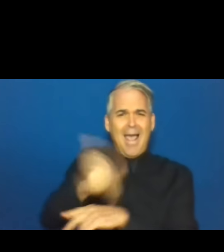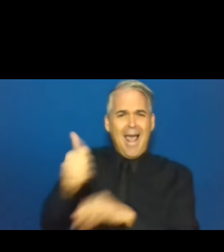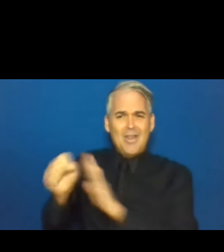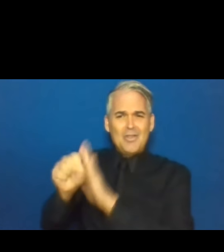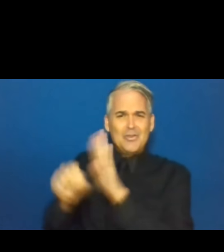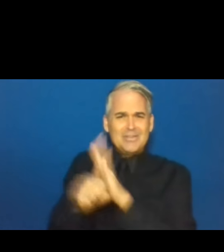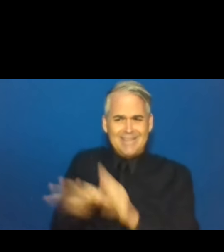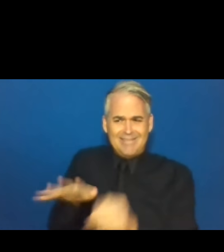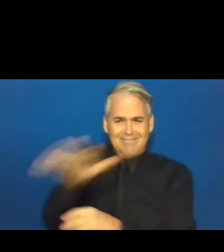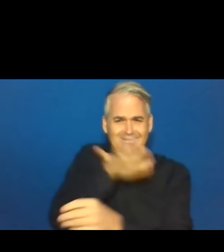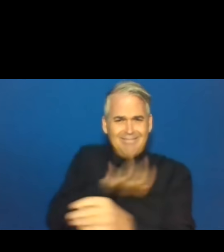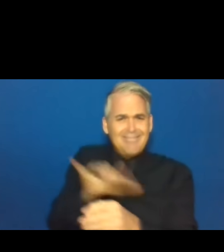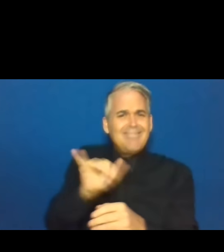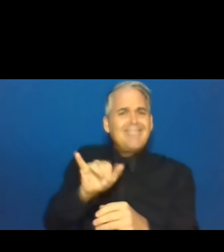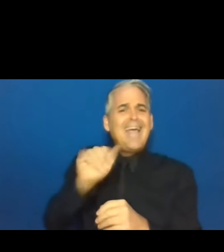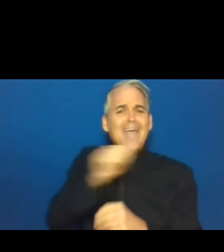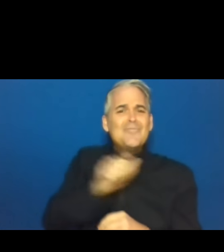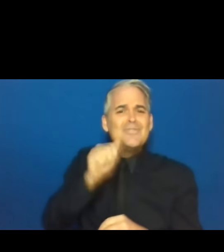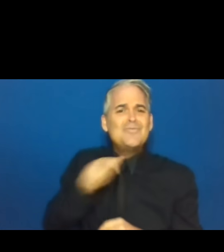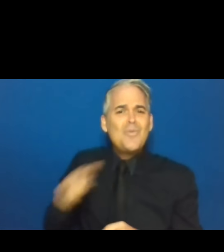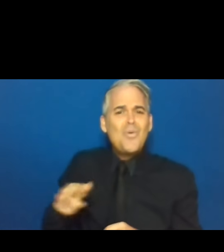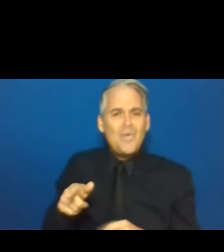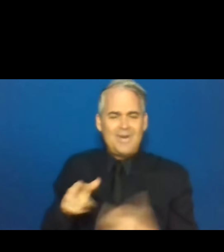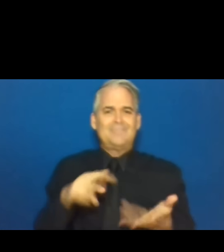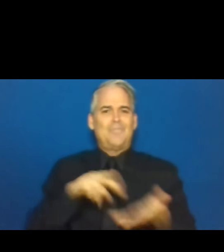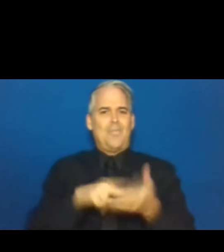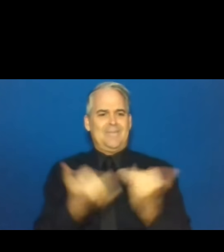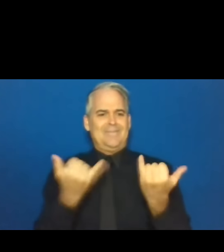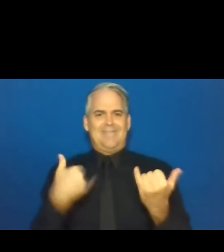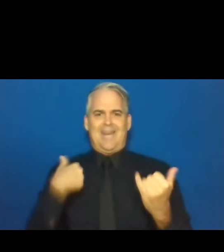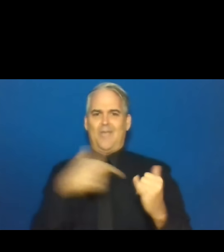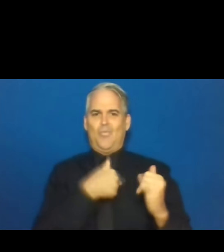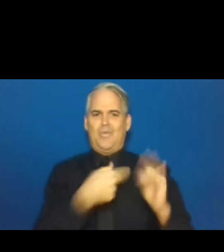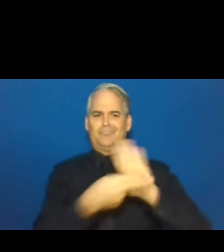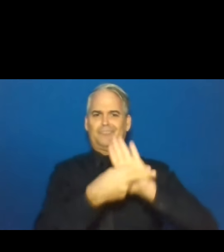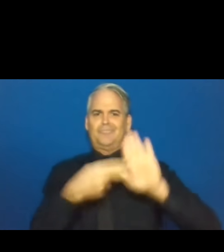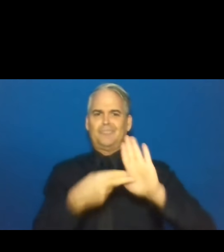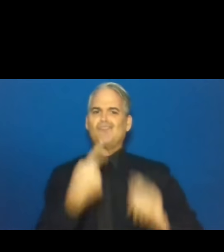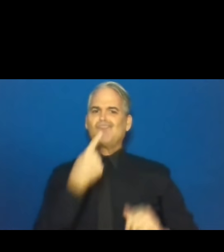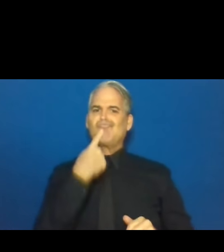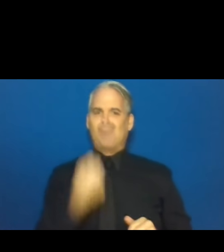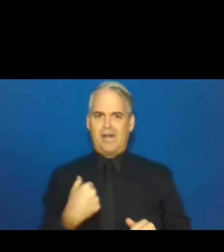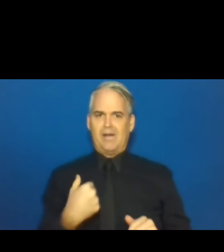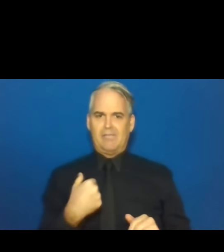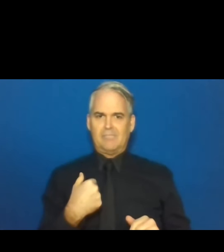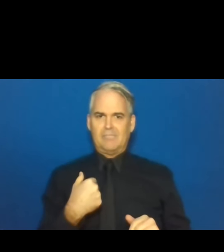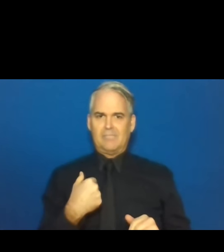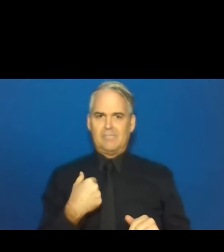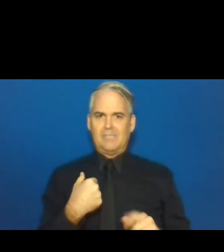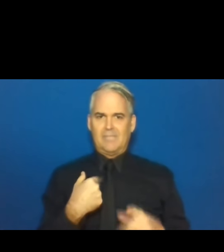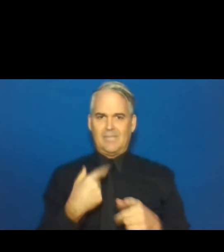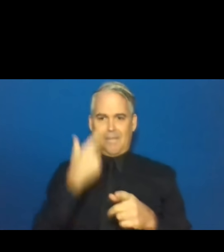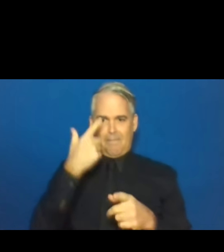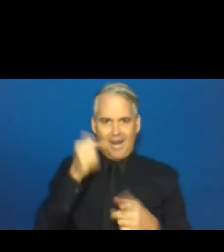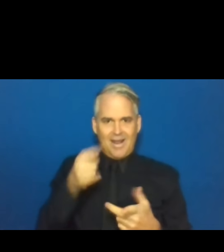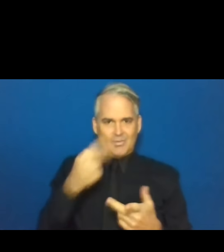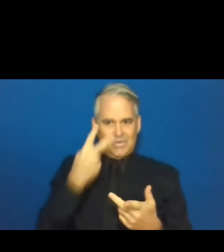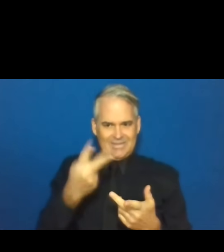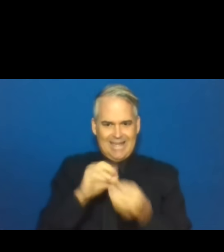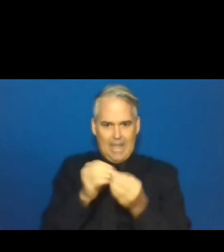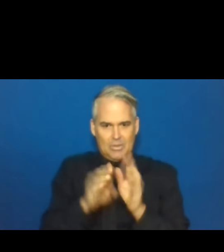models indicate that Nevada is in a red zone, and our health experts anticipated continued case growth based on